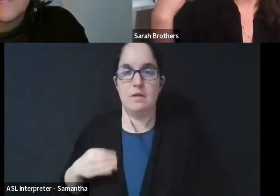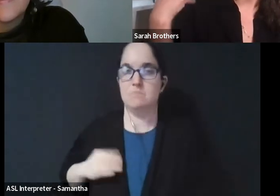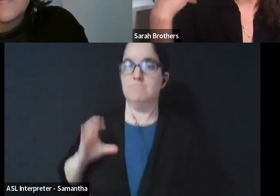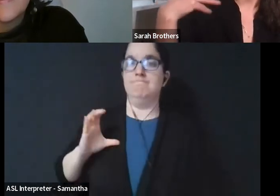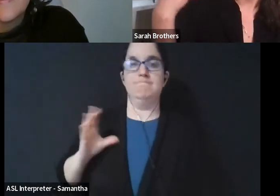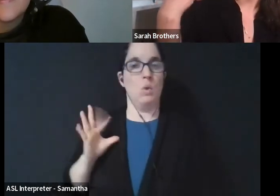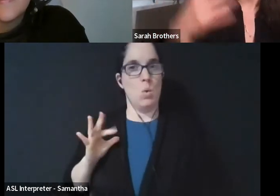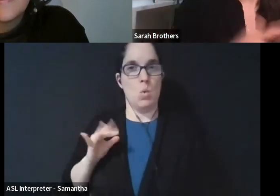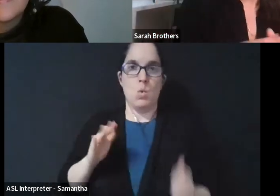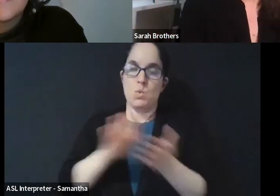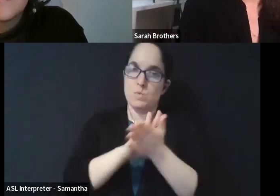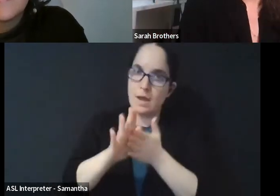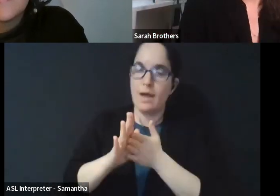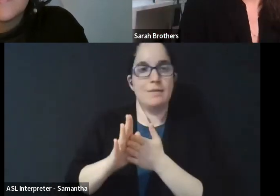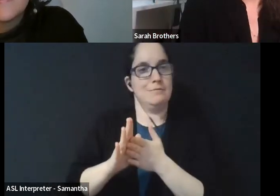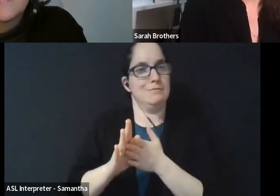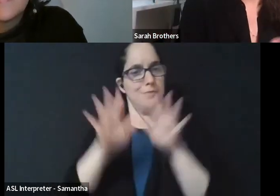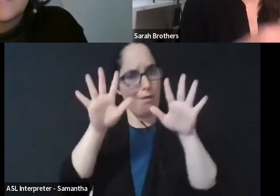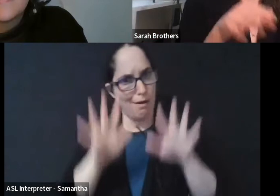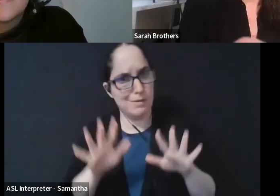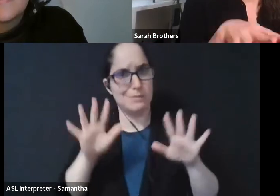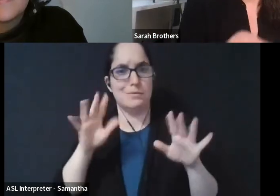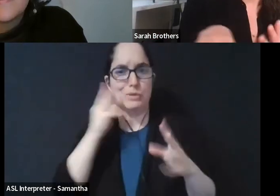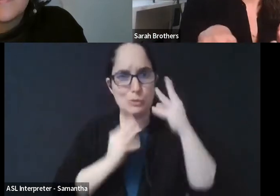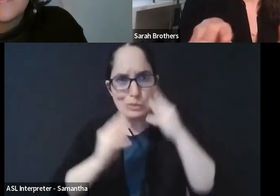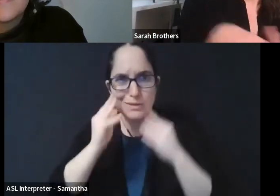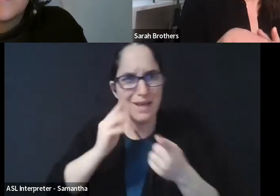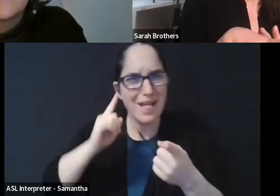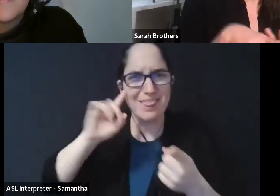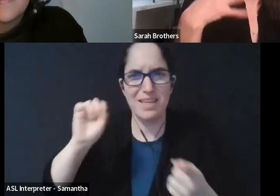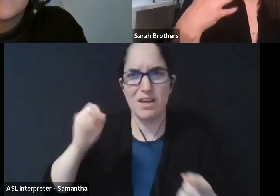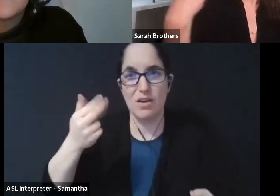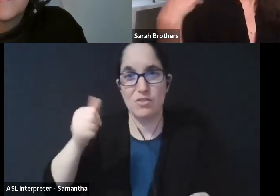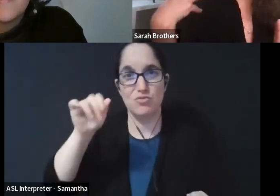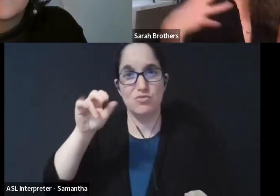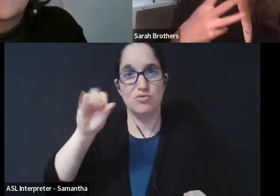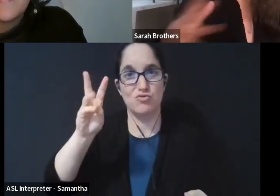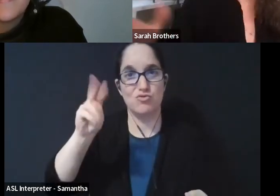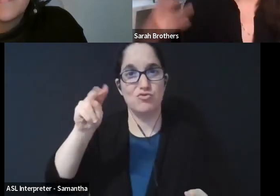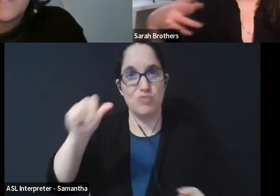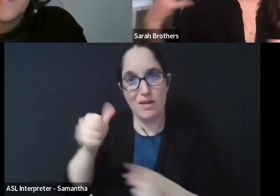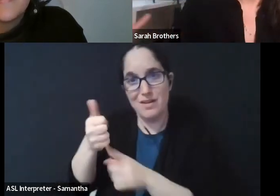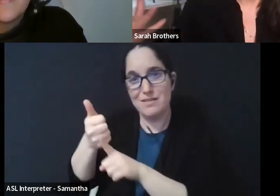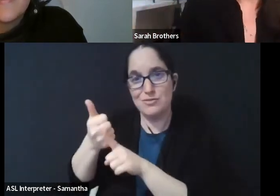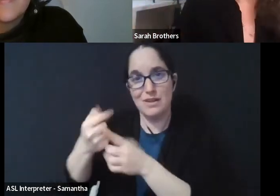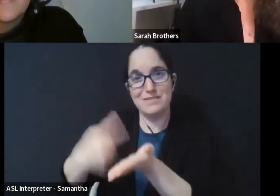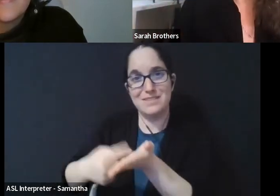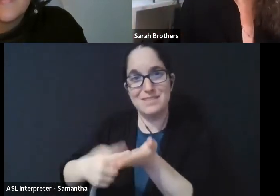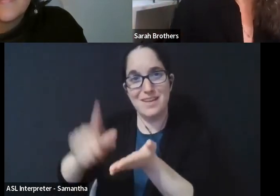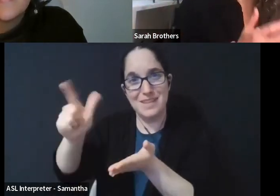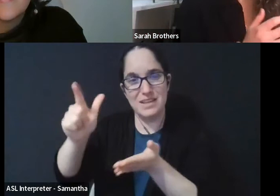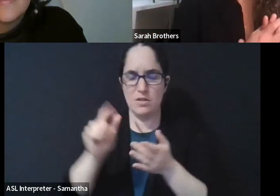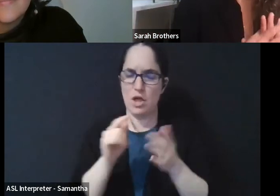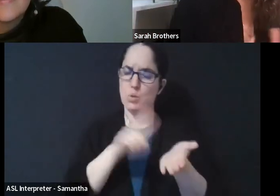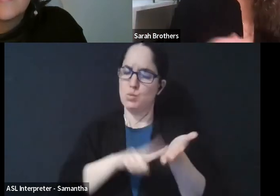own preconceptions, as I think Shawna is going to talk about later, you know, how to frame a research question, how an article could